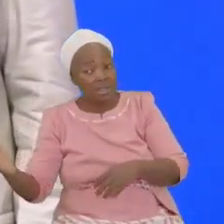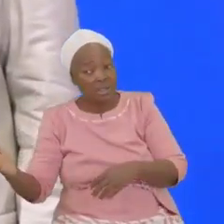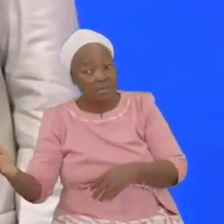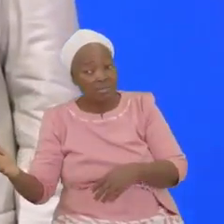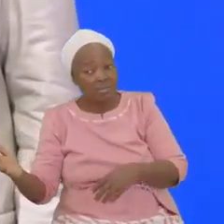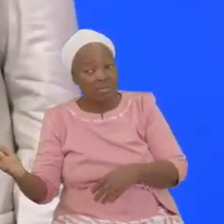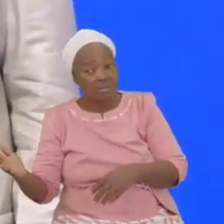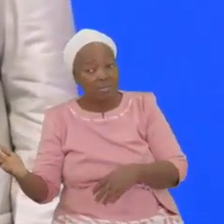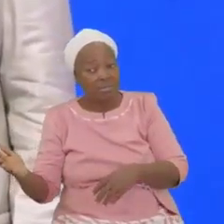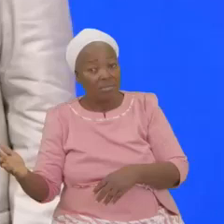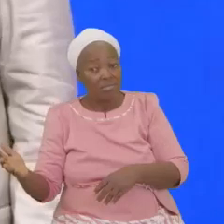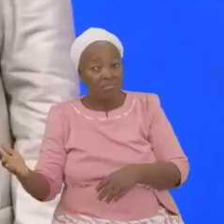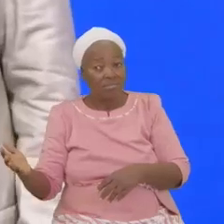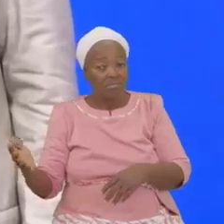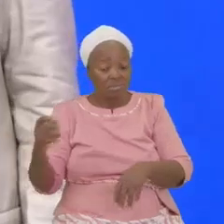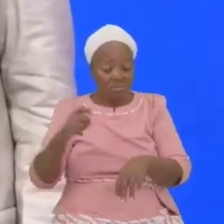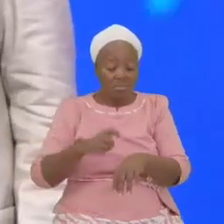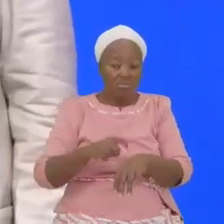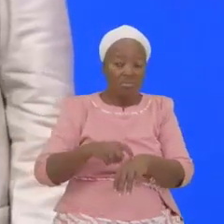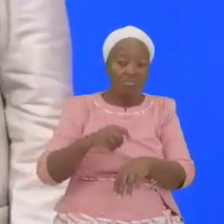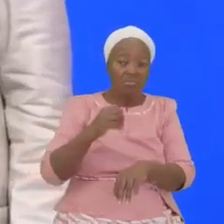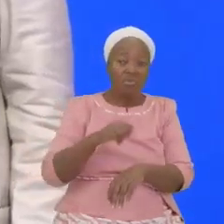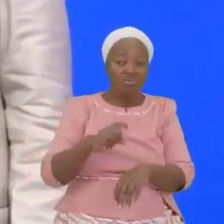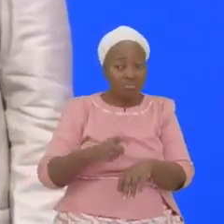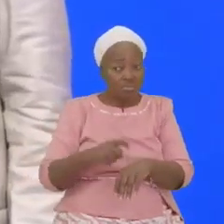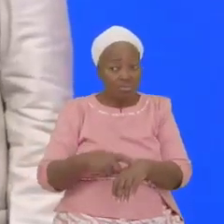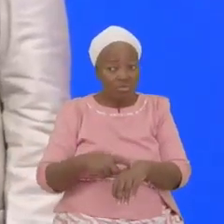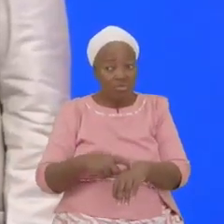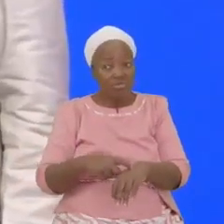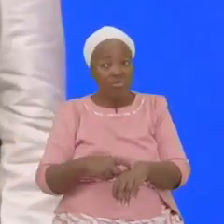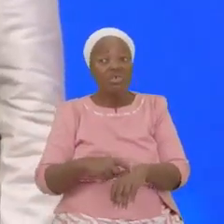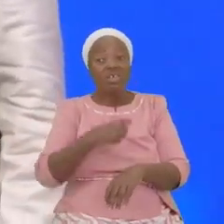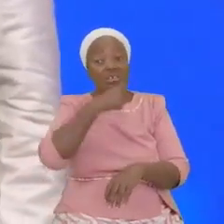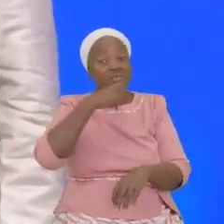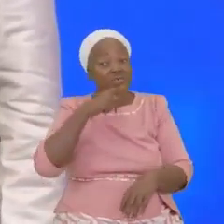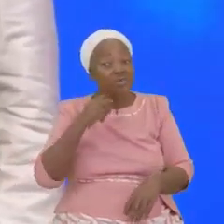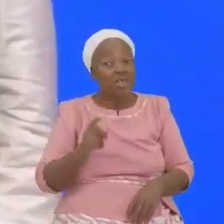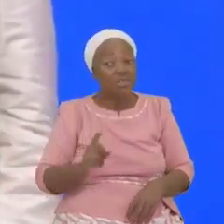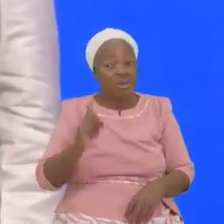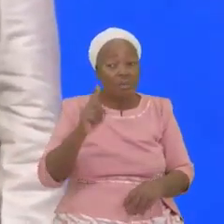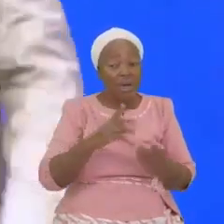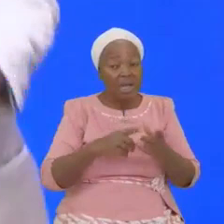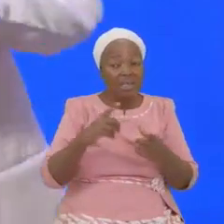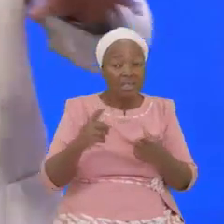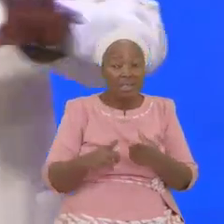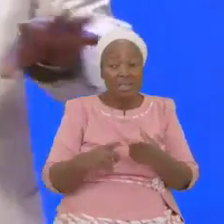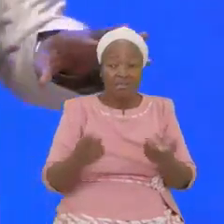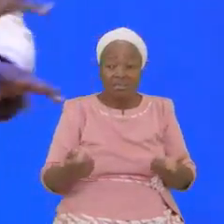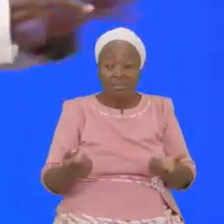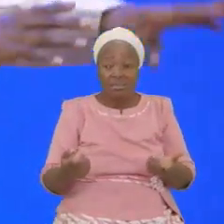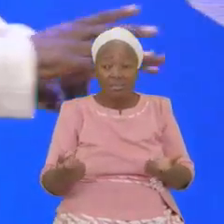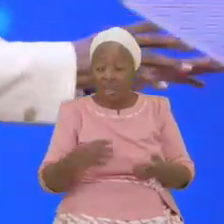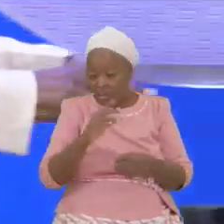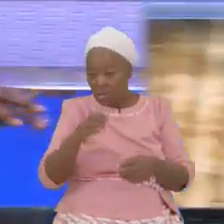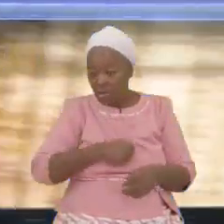Brooks dry up as the sun shines on it all the time, and the brook does not have anywhere to go. And all